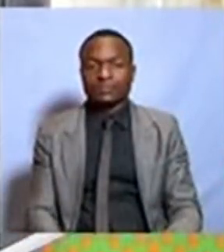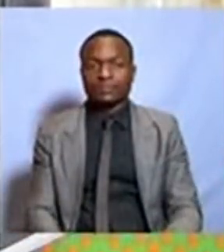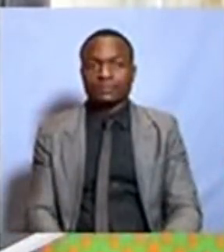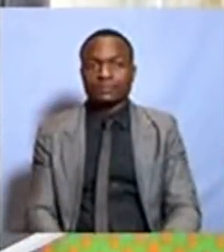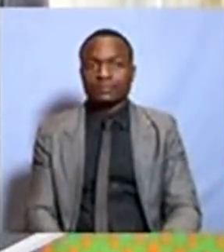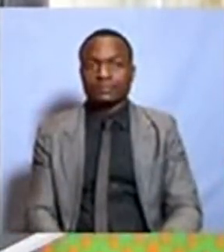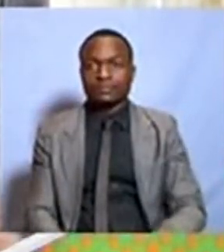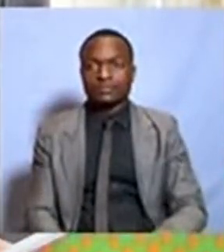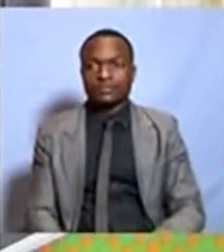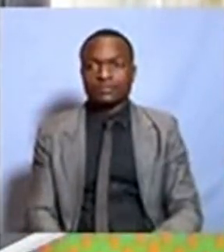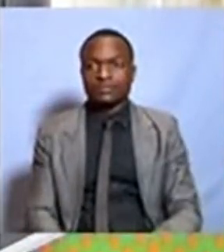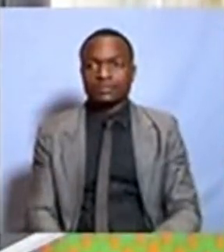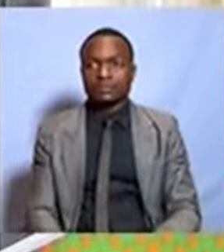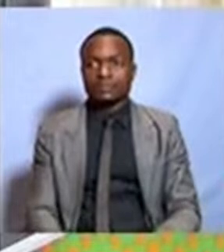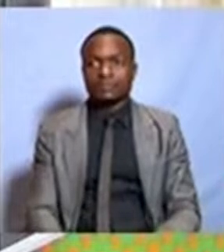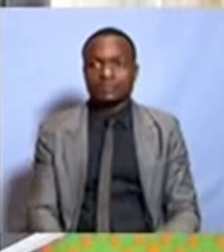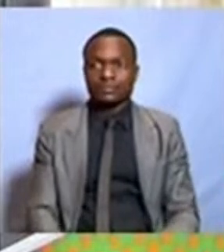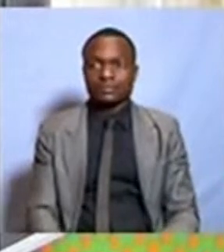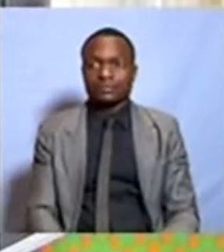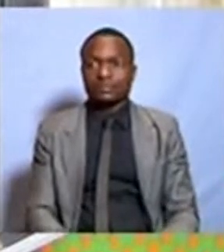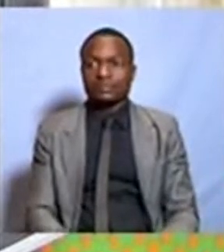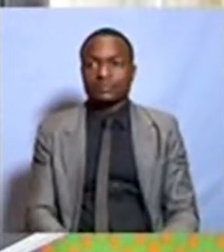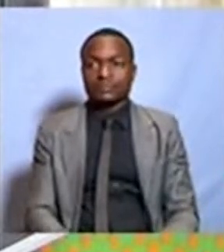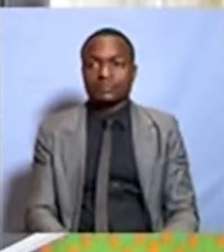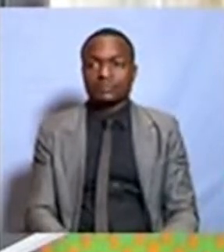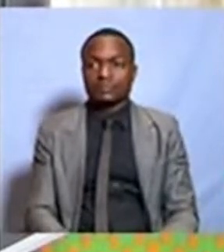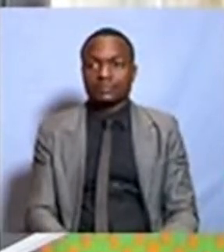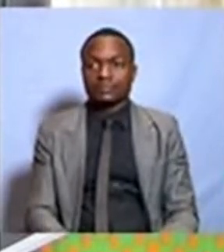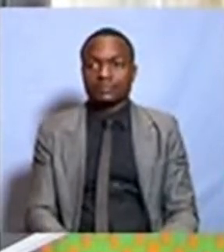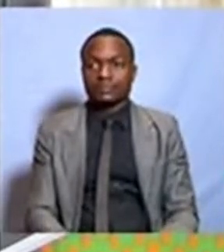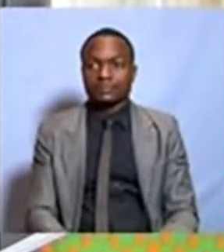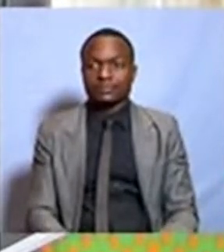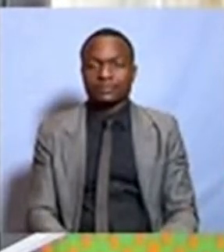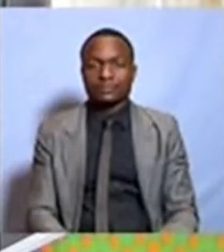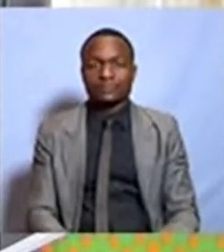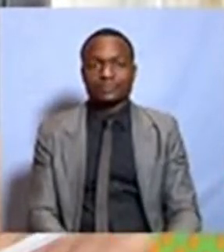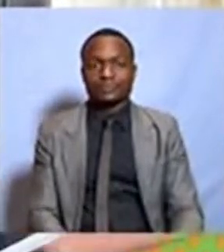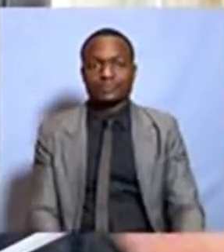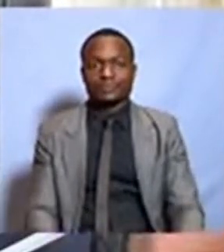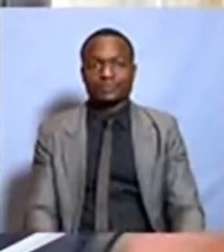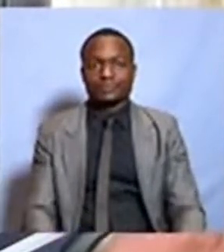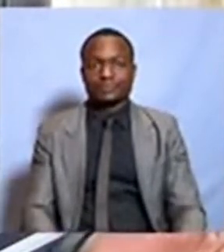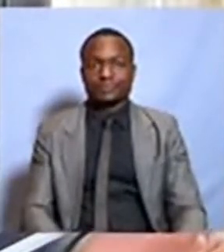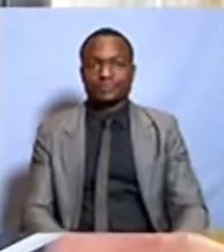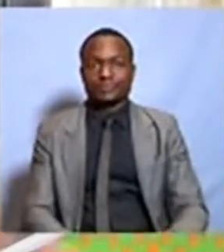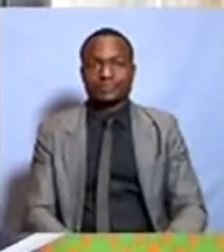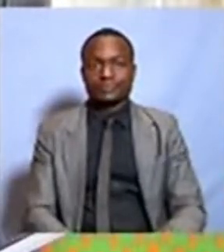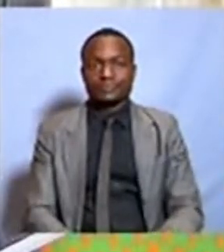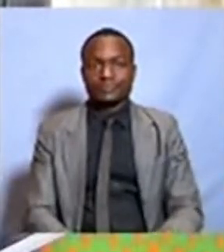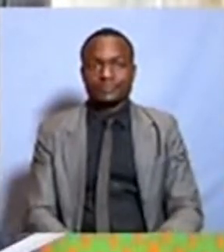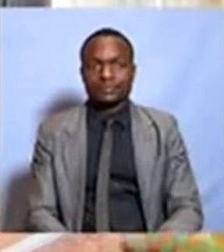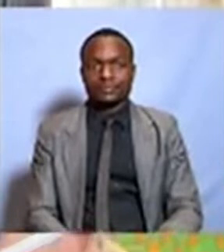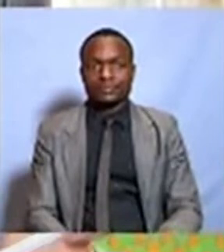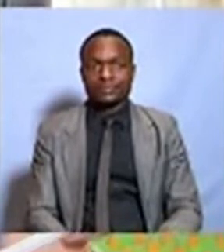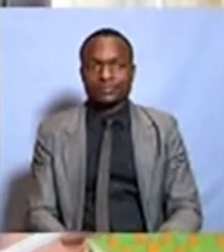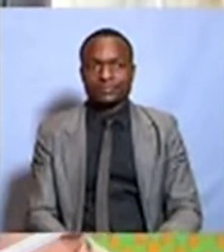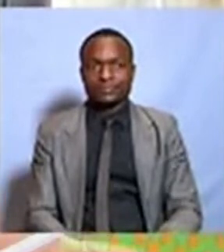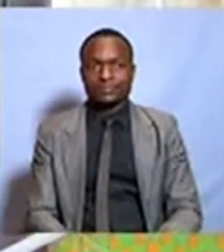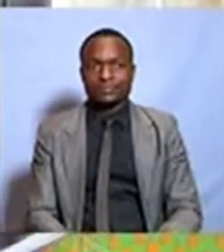the funds are put on their table, are able to be utilized. Like you say, it's all